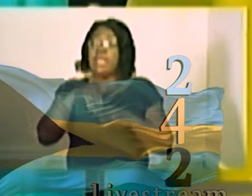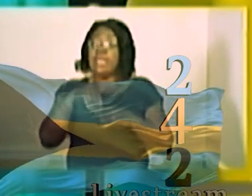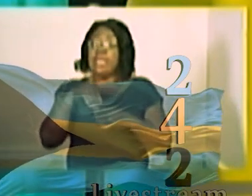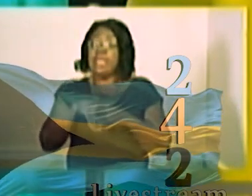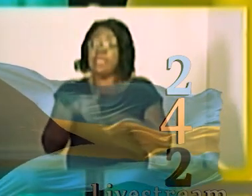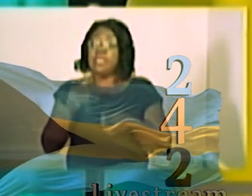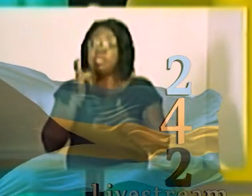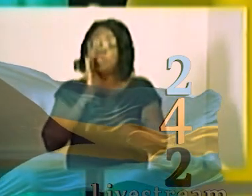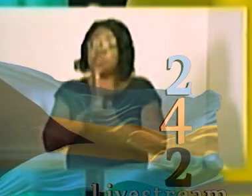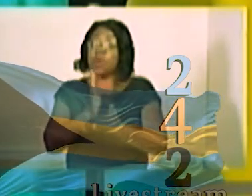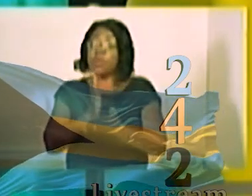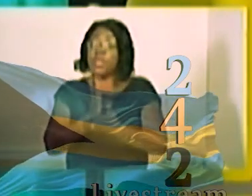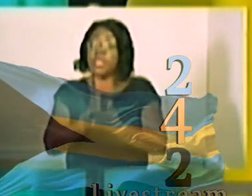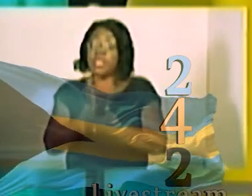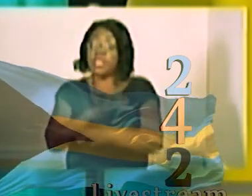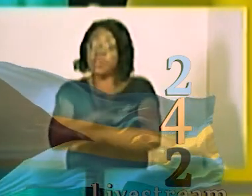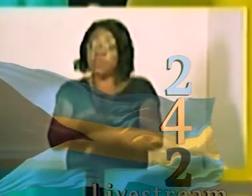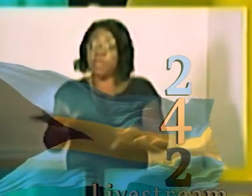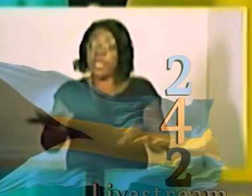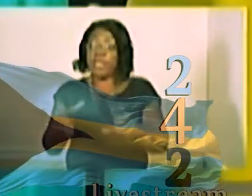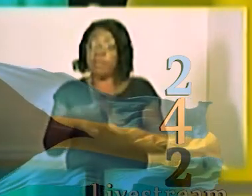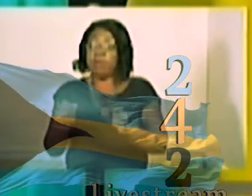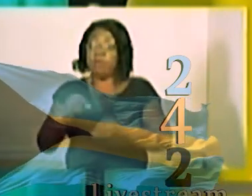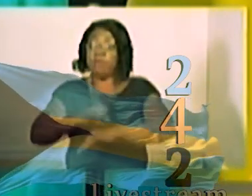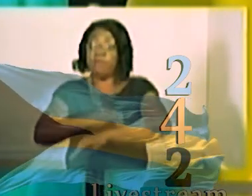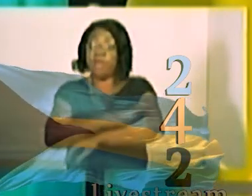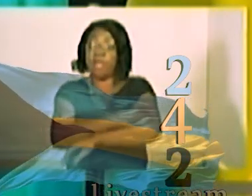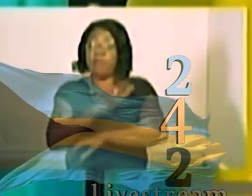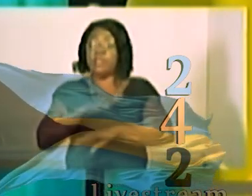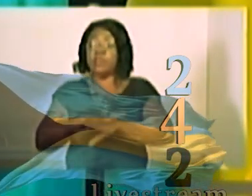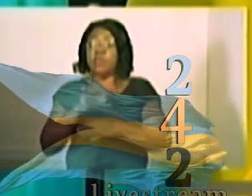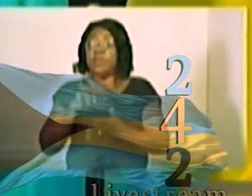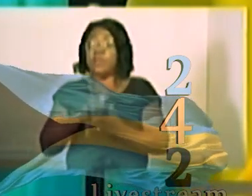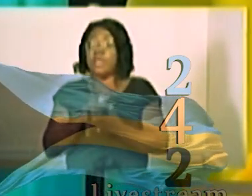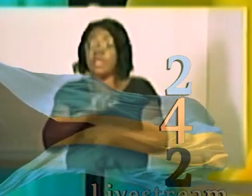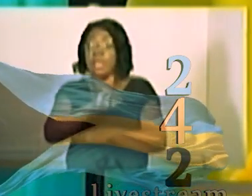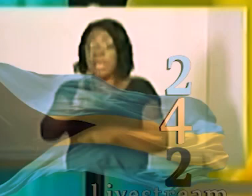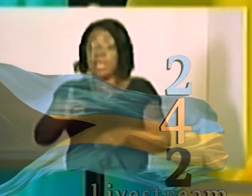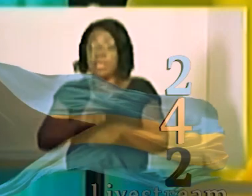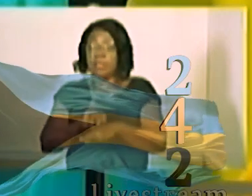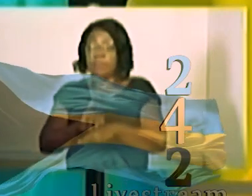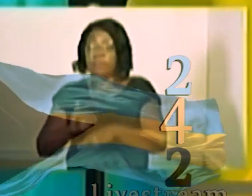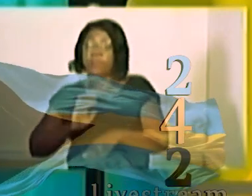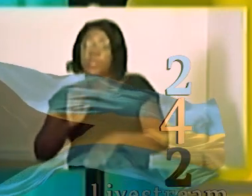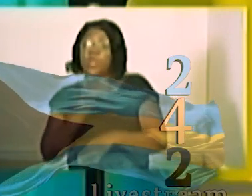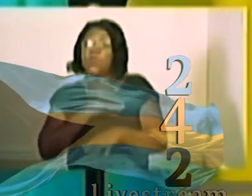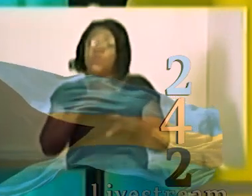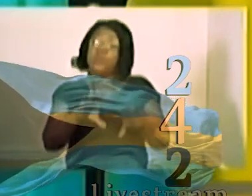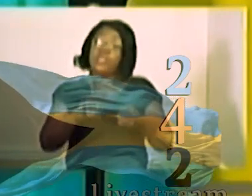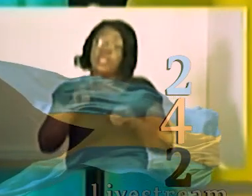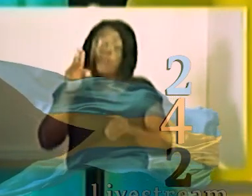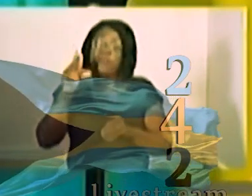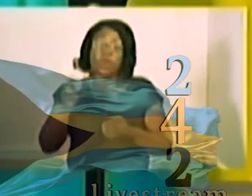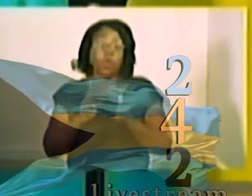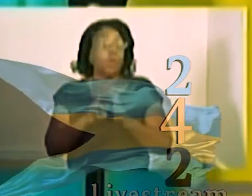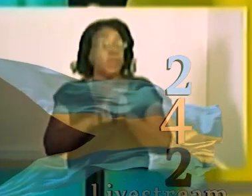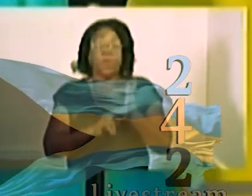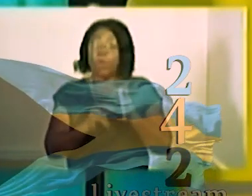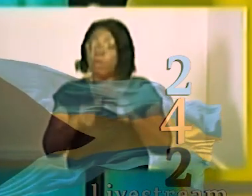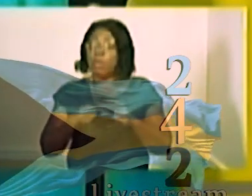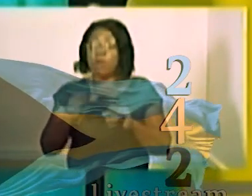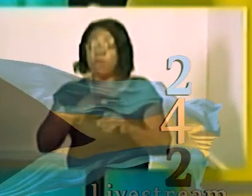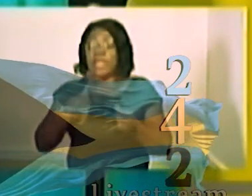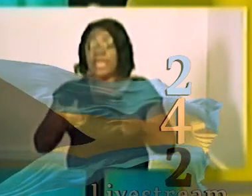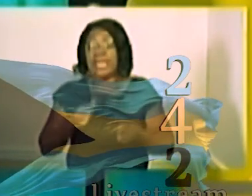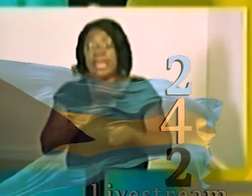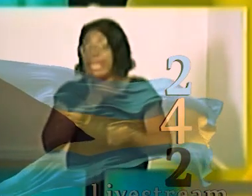control of the community spread of COVID-19. And we've received no reports of new or suspect